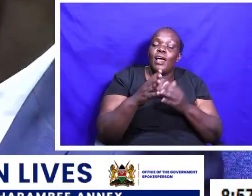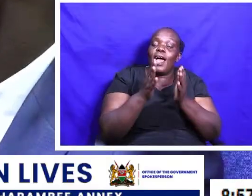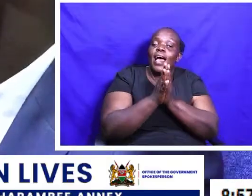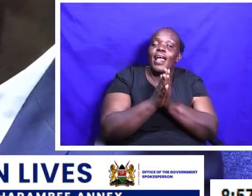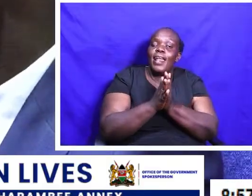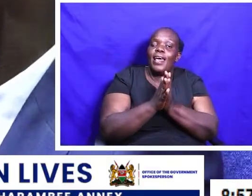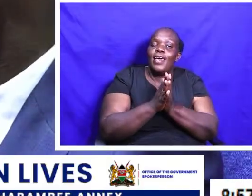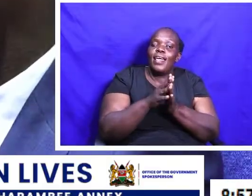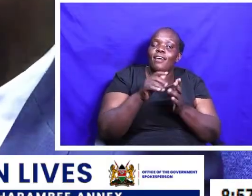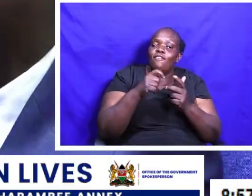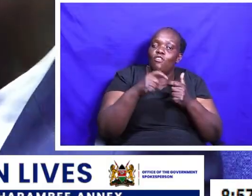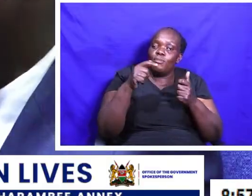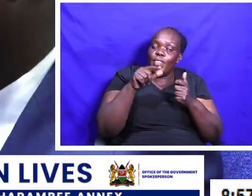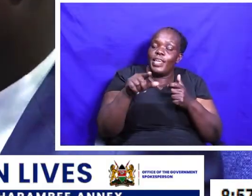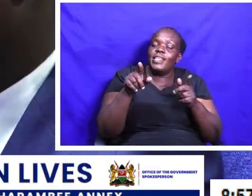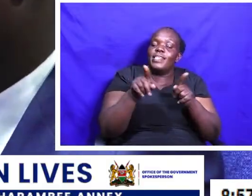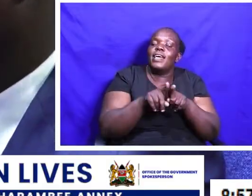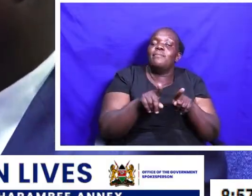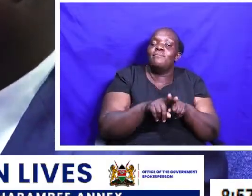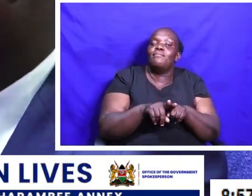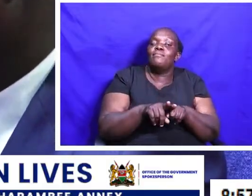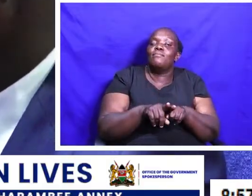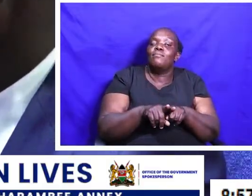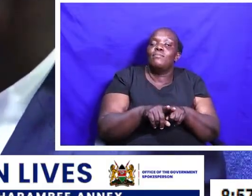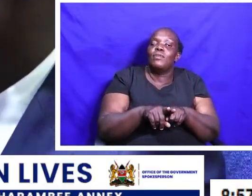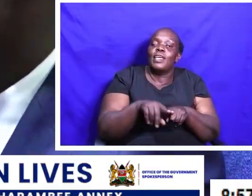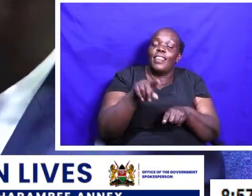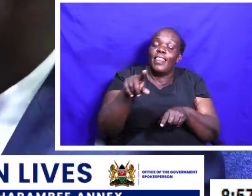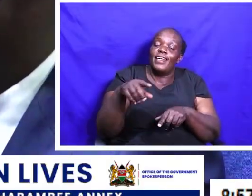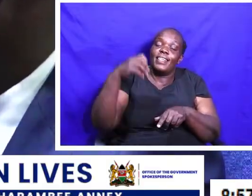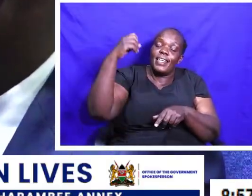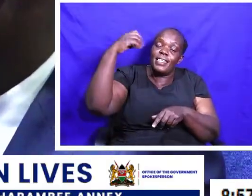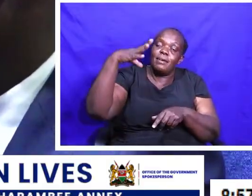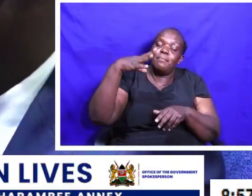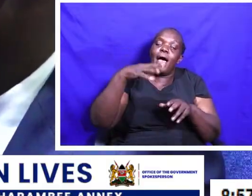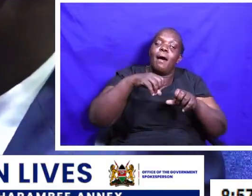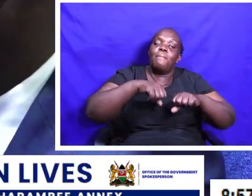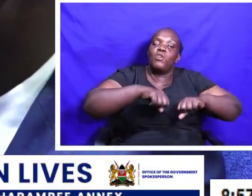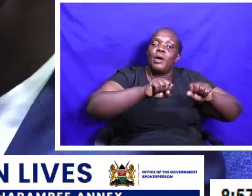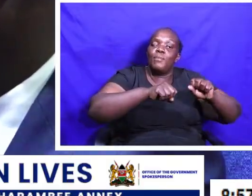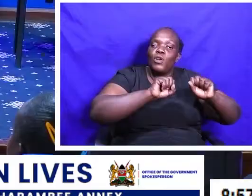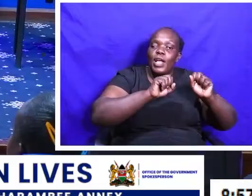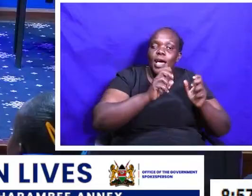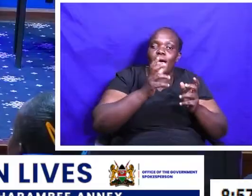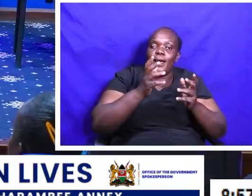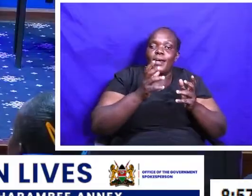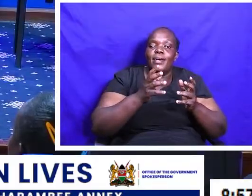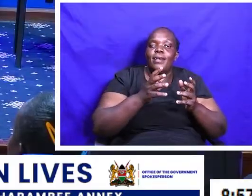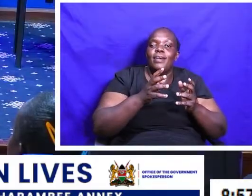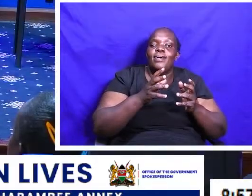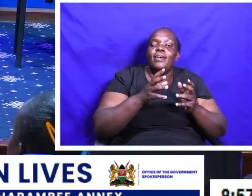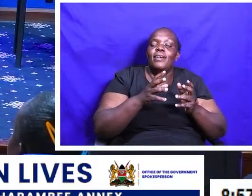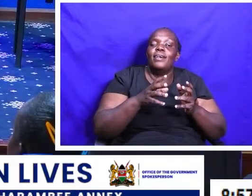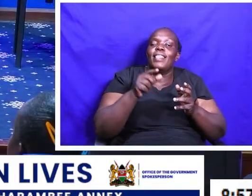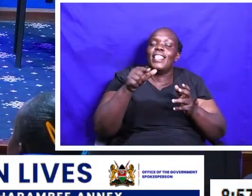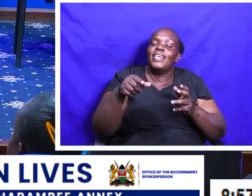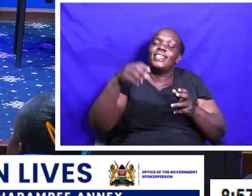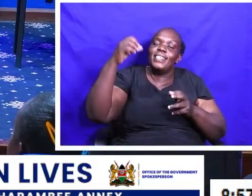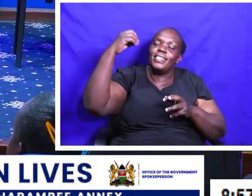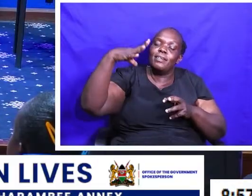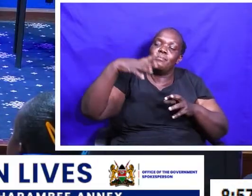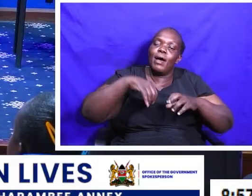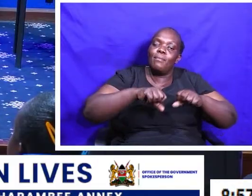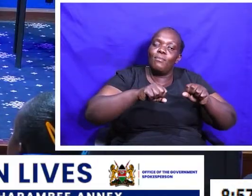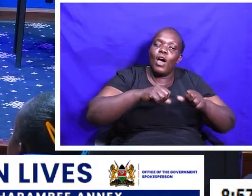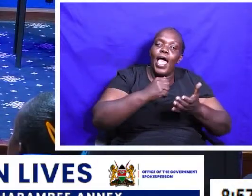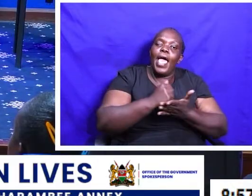Yeah. And apart from that also, na by the hiyo electric hiyo before we go, ushika tu hiyo point nyingine, lakini hiyo